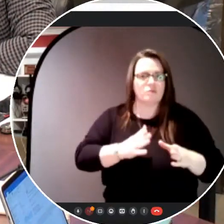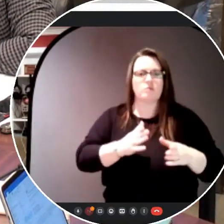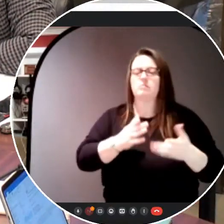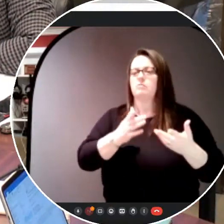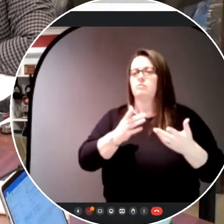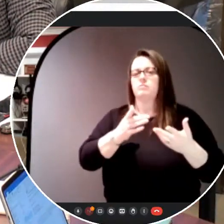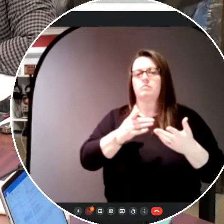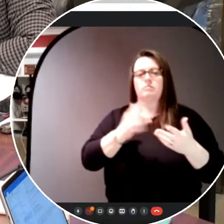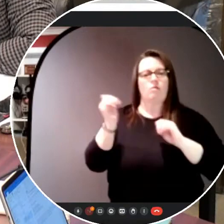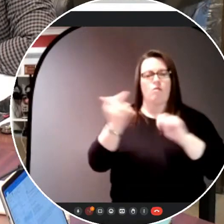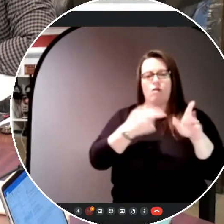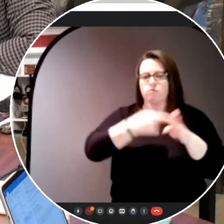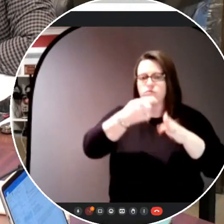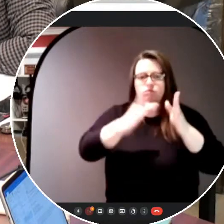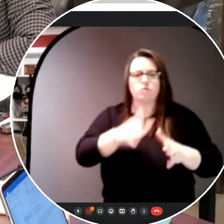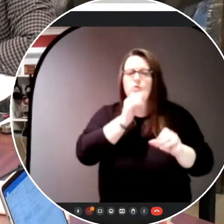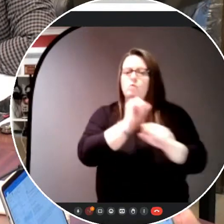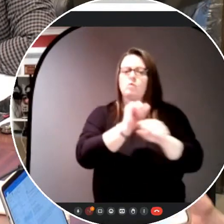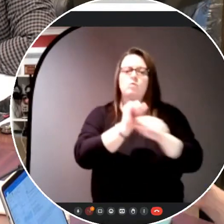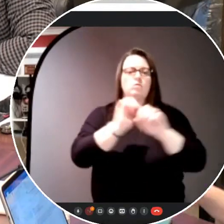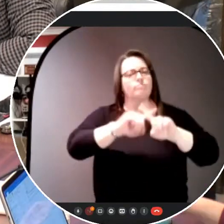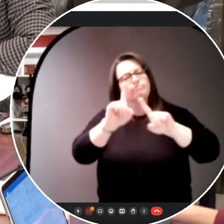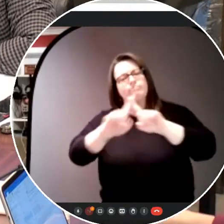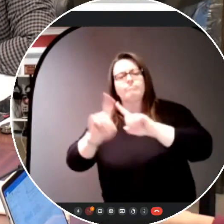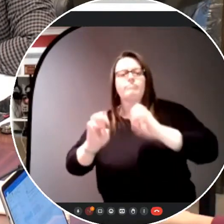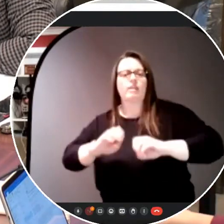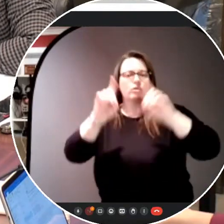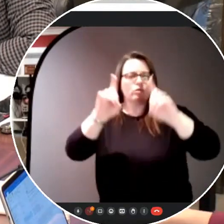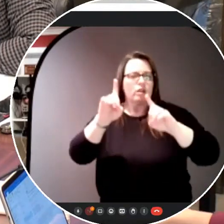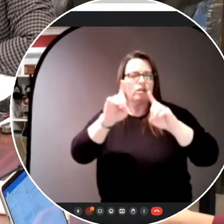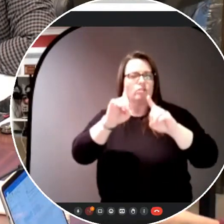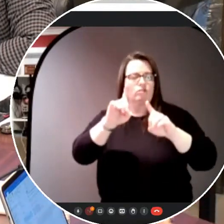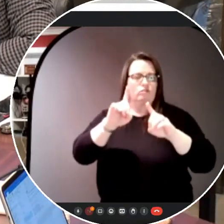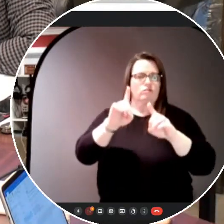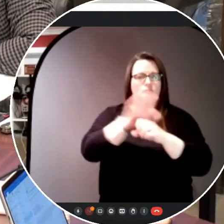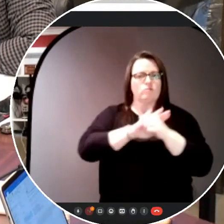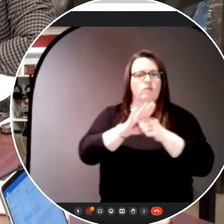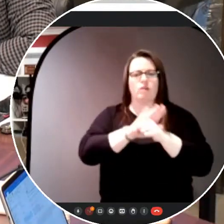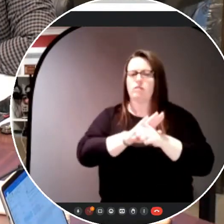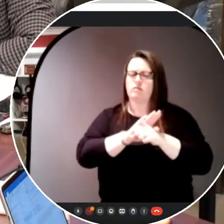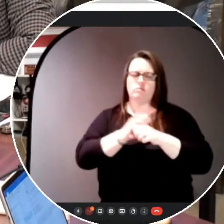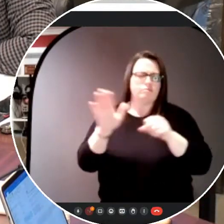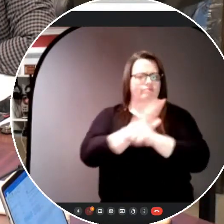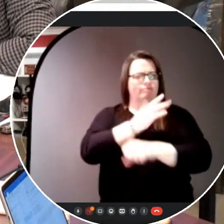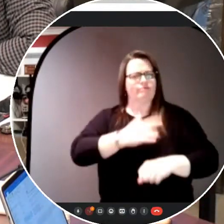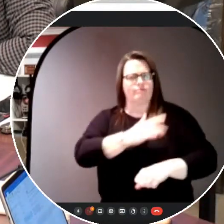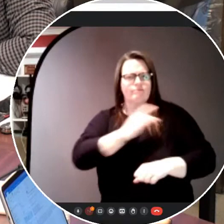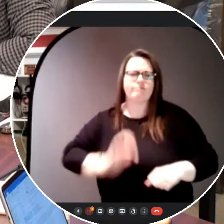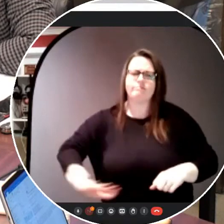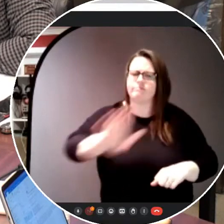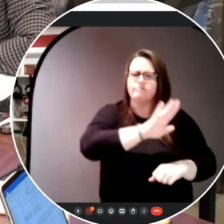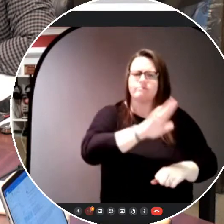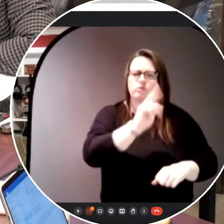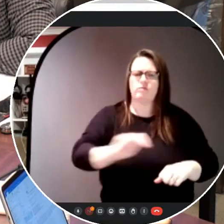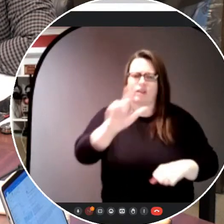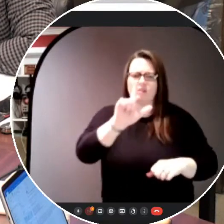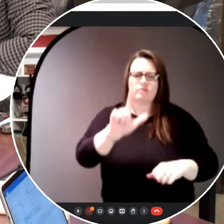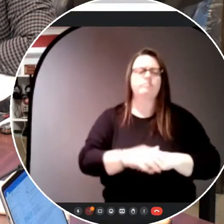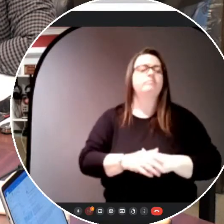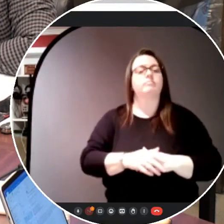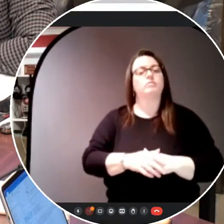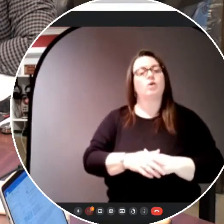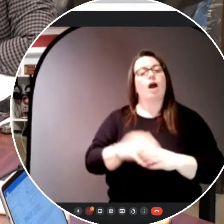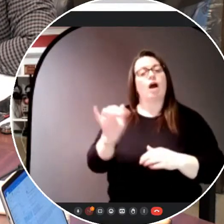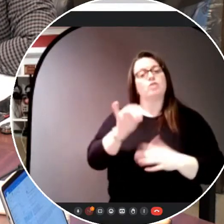working in educational settings all across of our province. And I want to take a moment at this time of year, given where we are. This